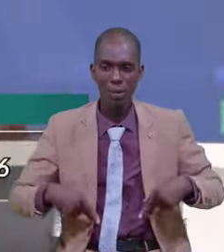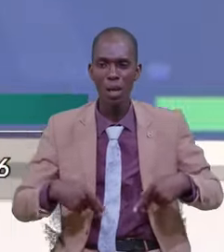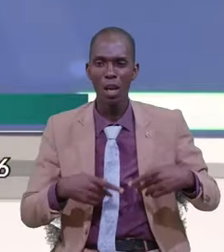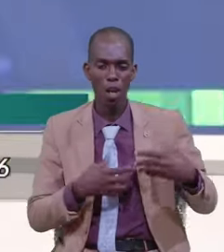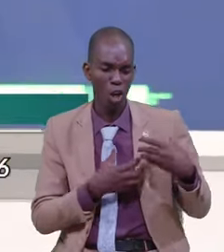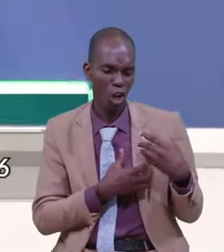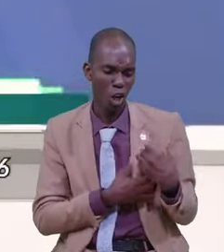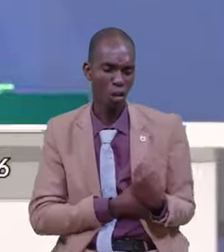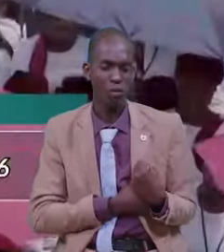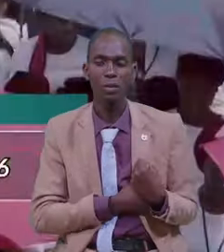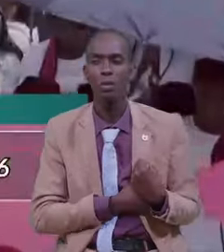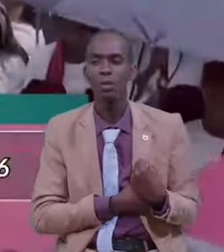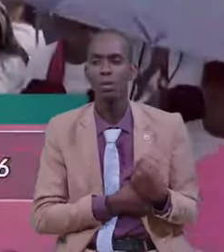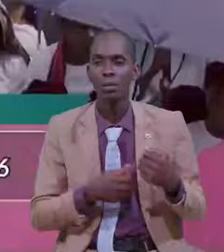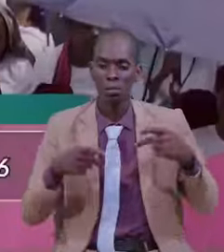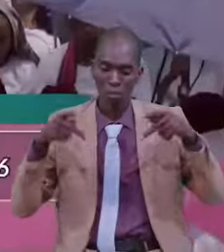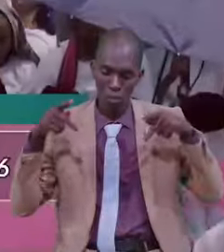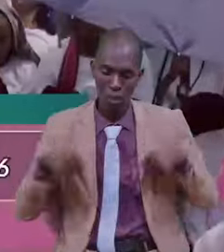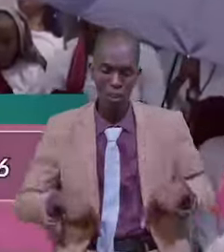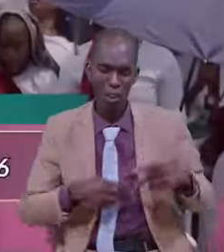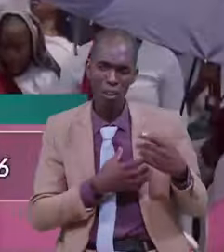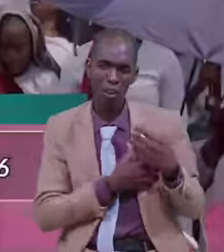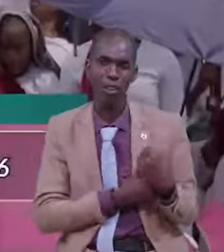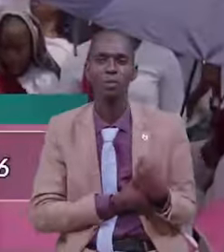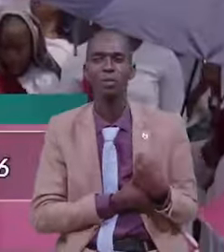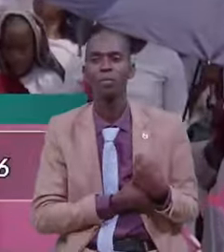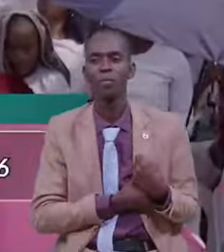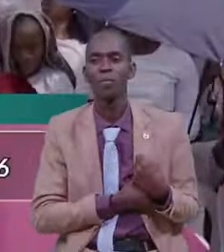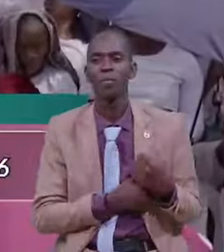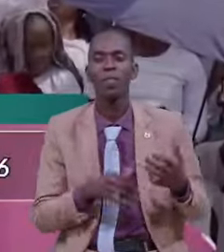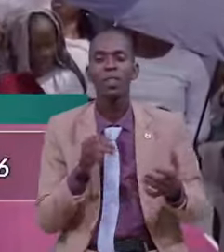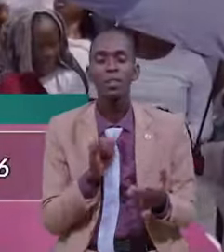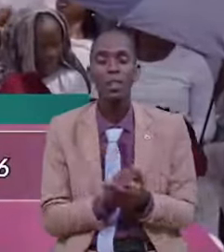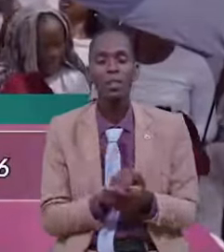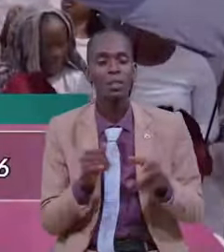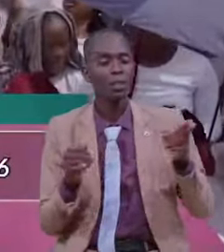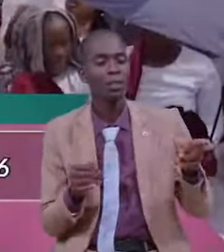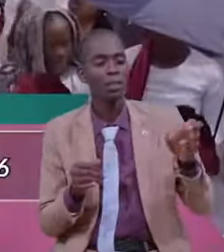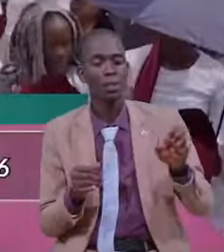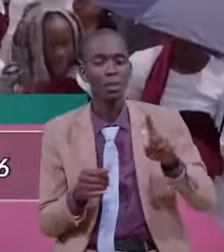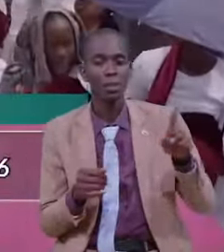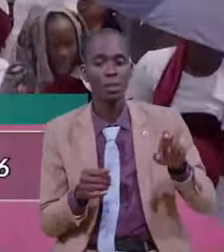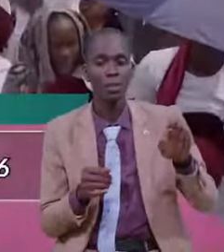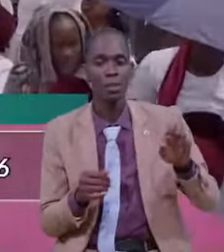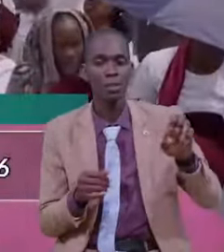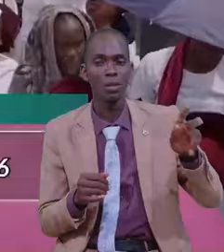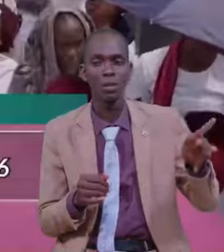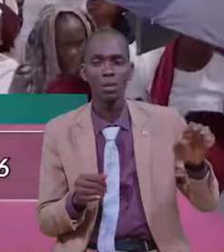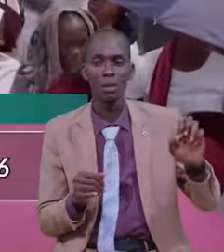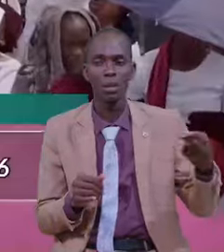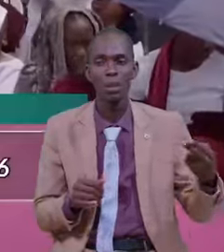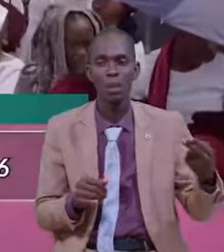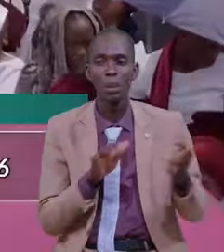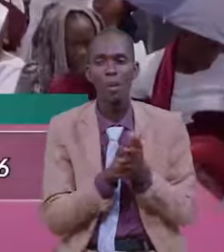personal confidence. Hezekiah became sick. And he